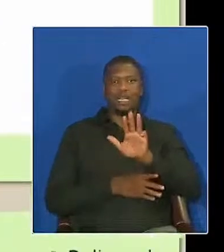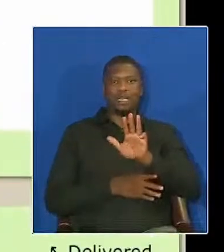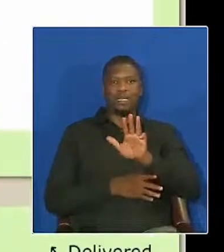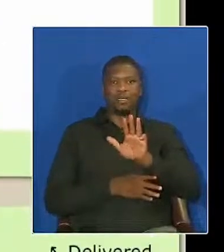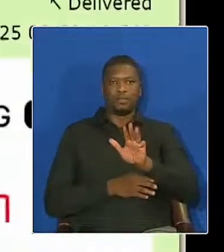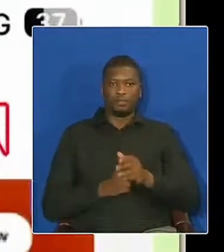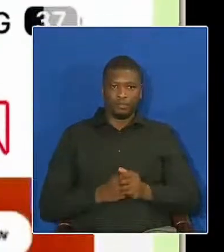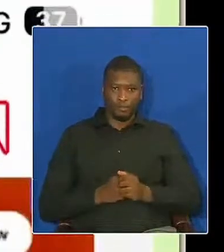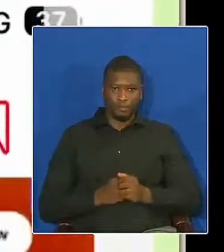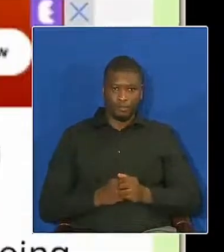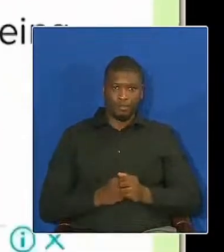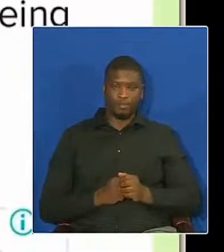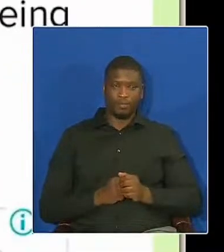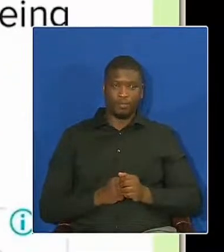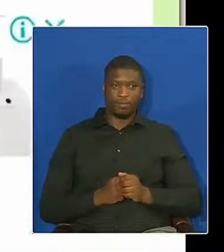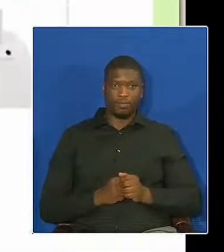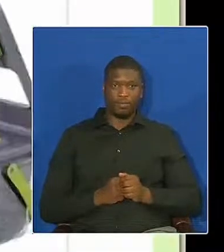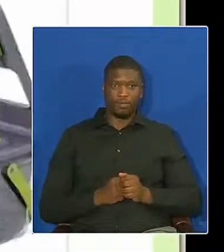89.